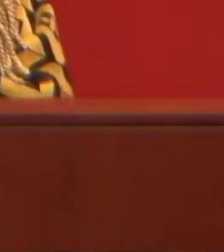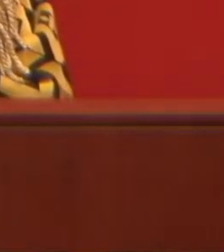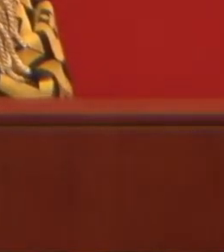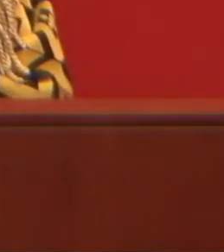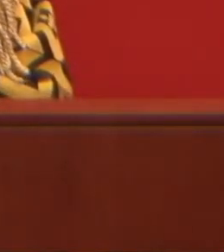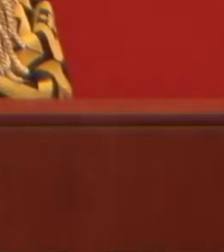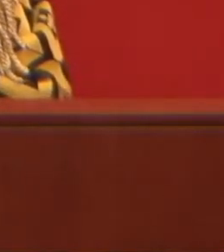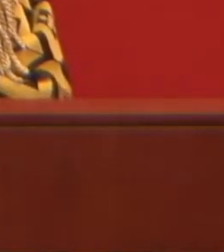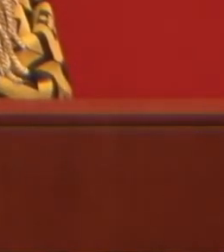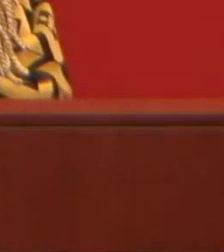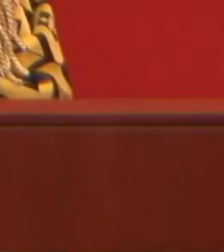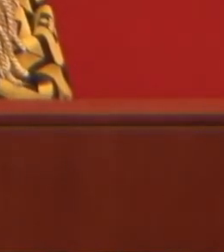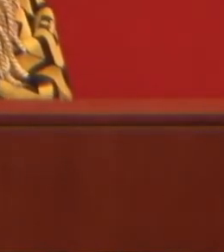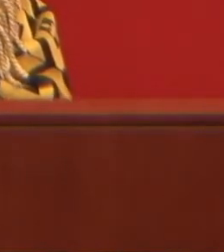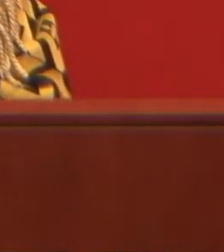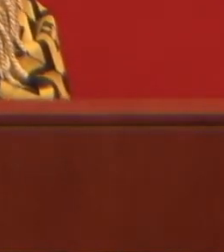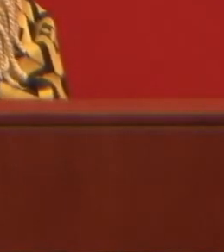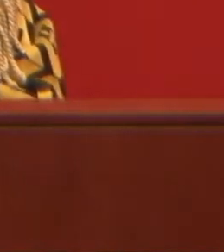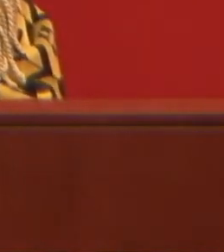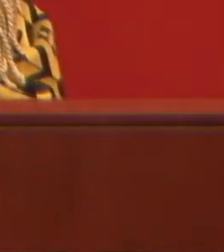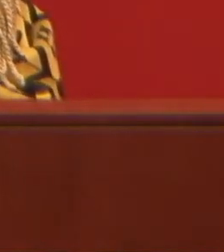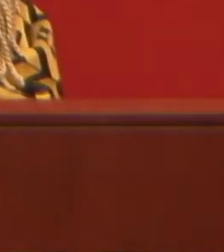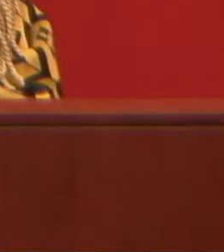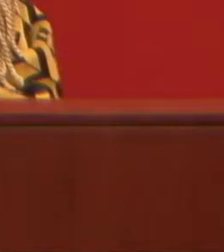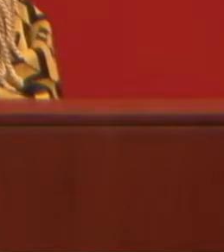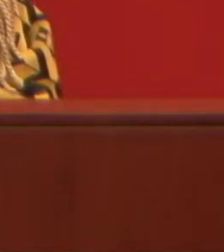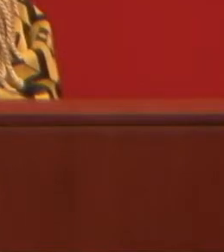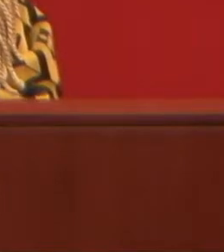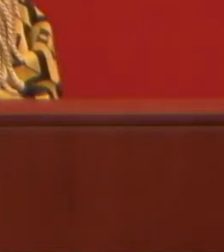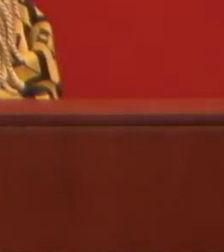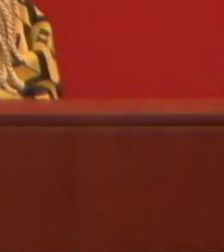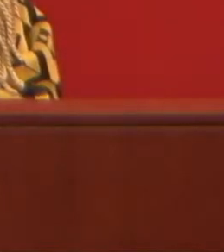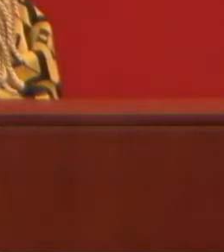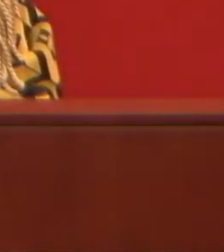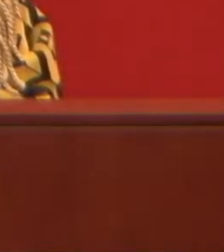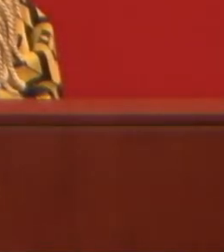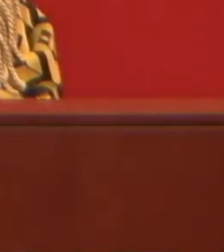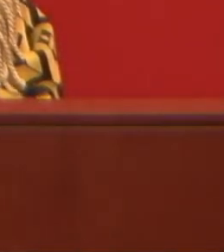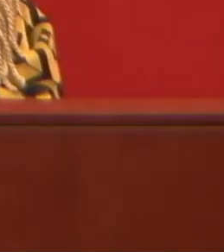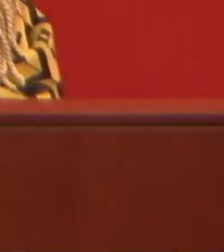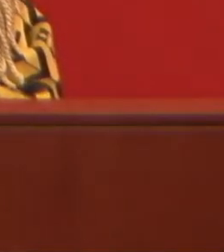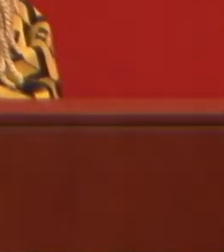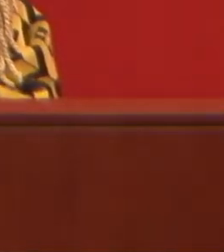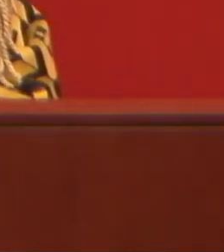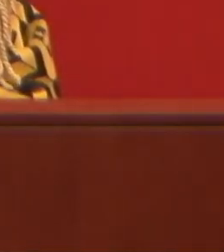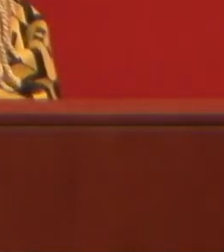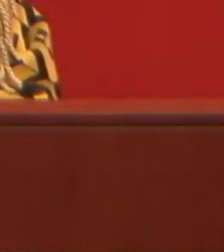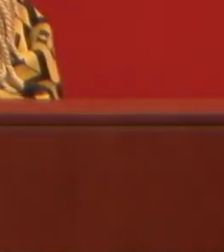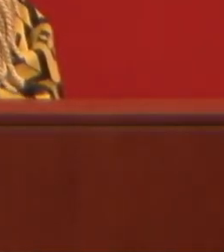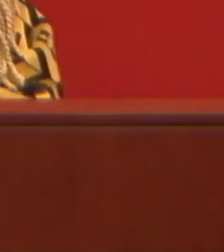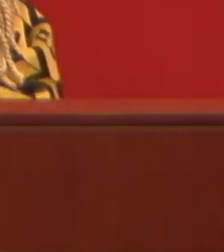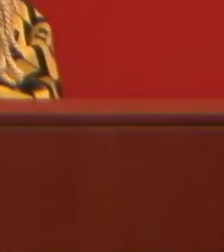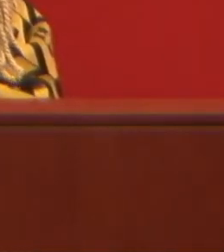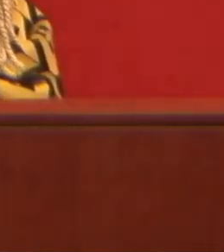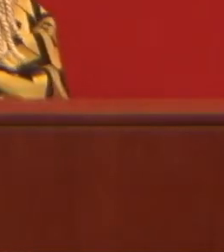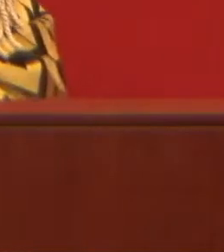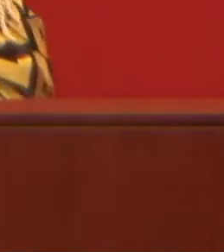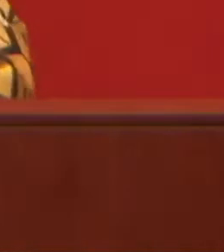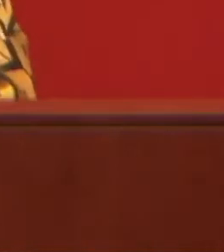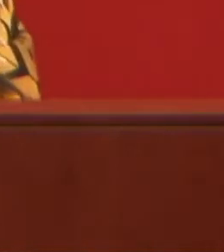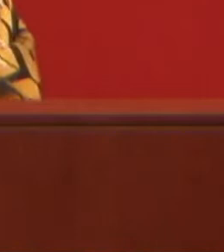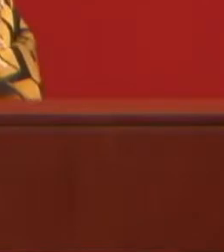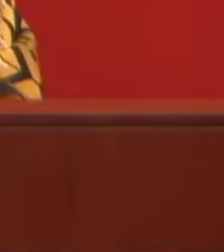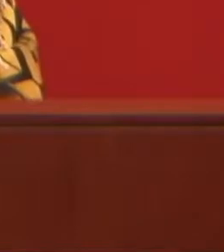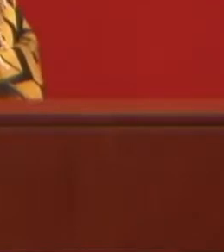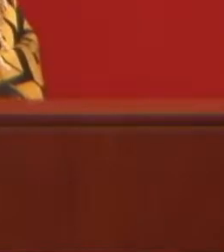we shall now suspend sitting of the House just briefly